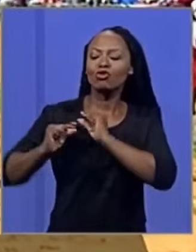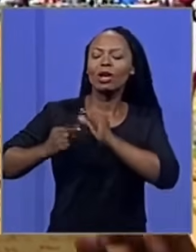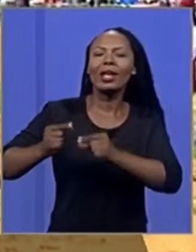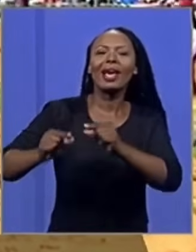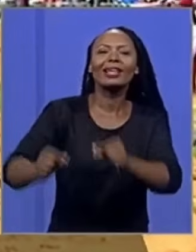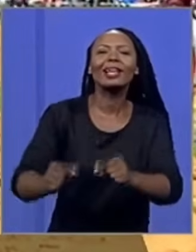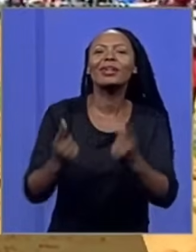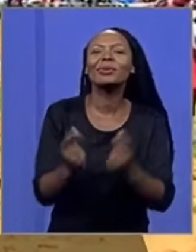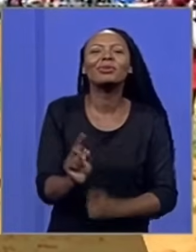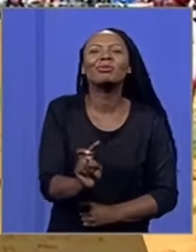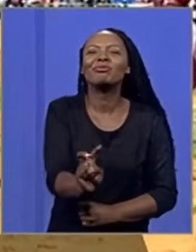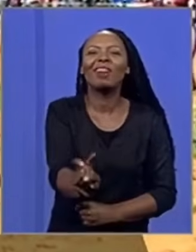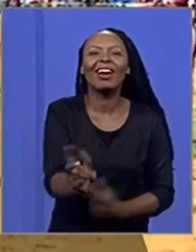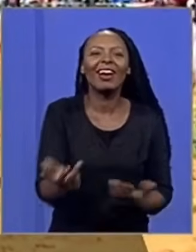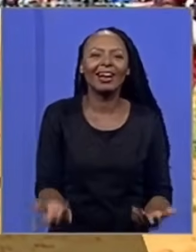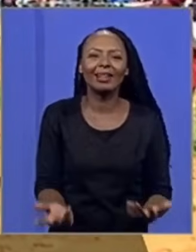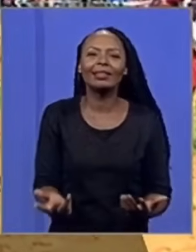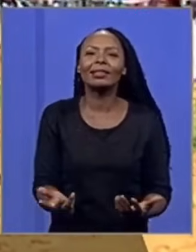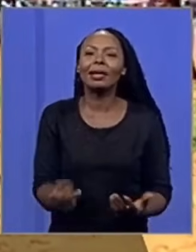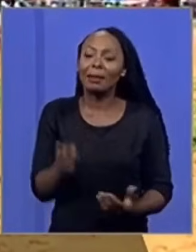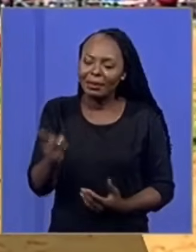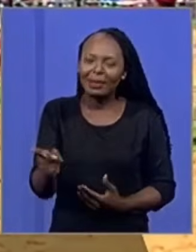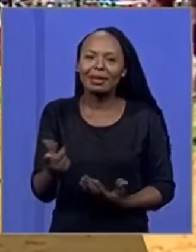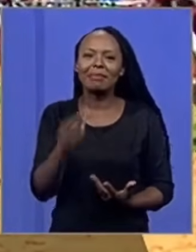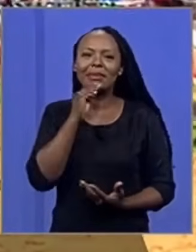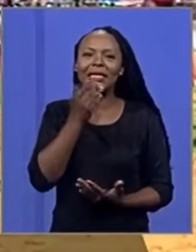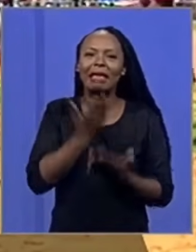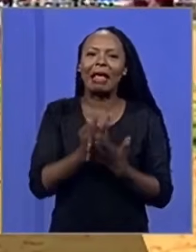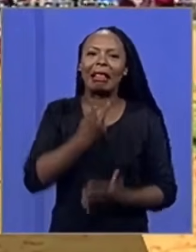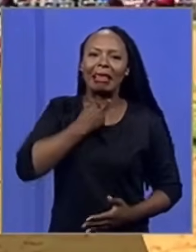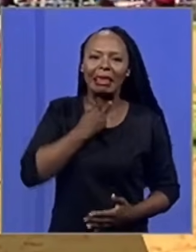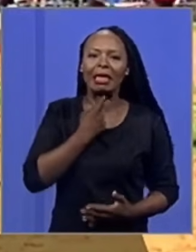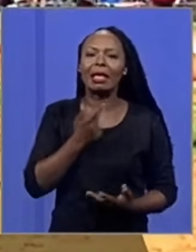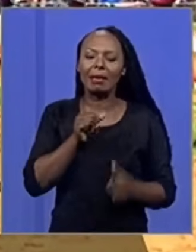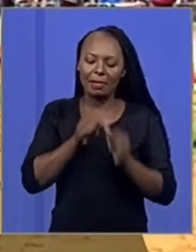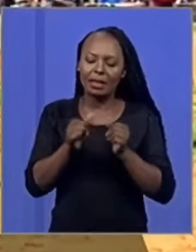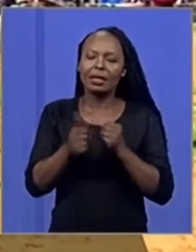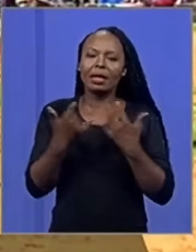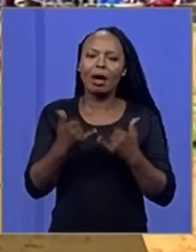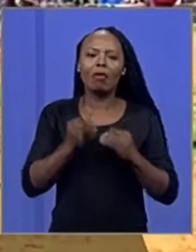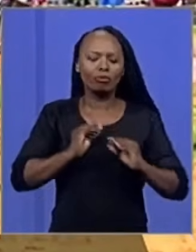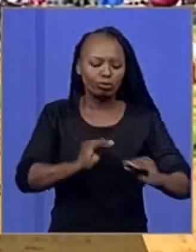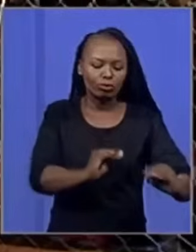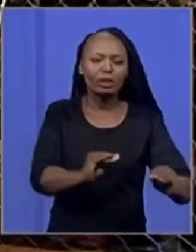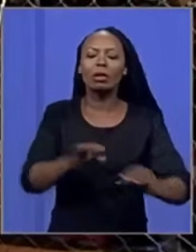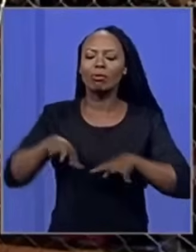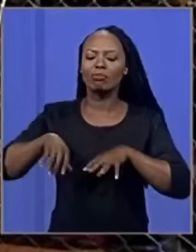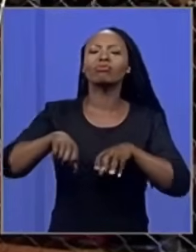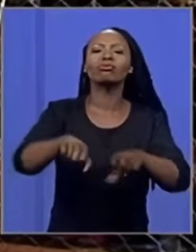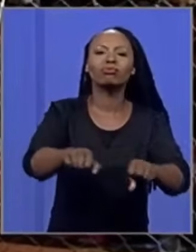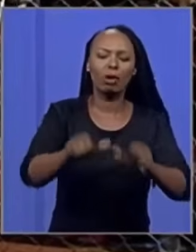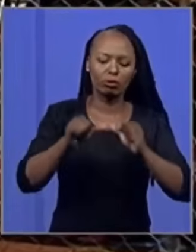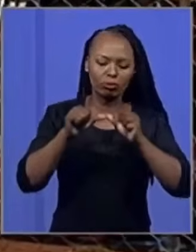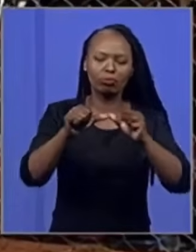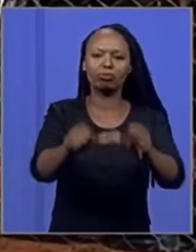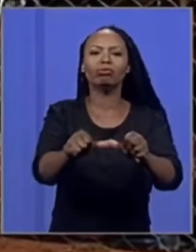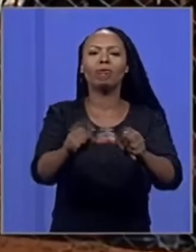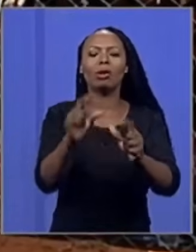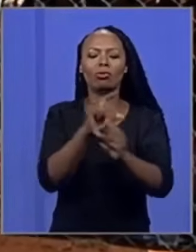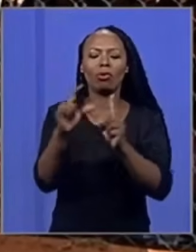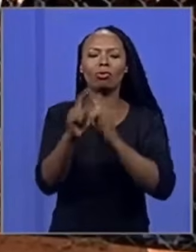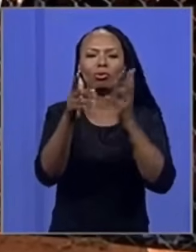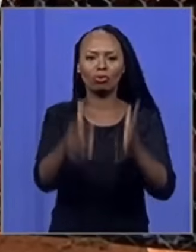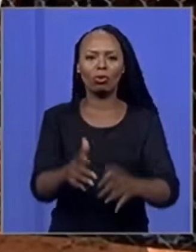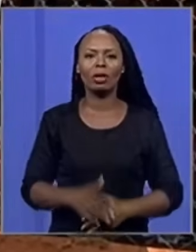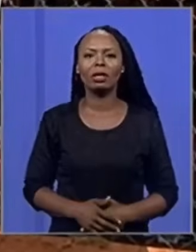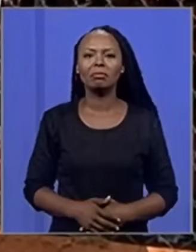will take over di tlo nna di tswelela pele di ka se tsa gotla. Mo malobeng ba ne ba dira seno